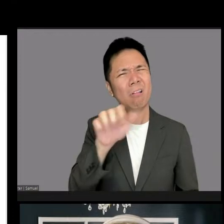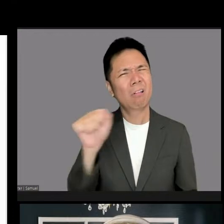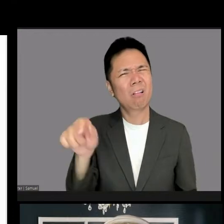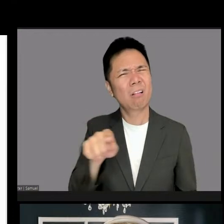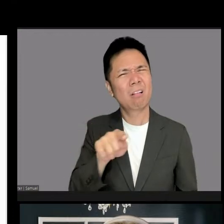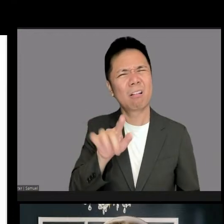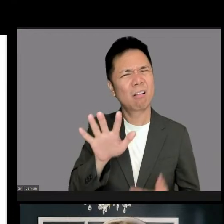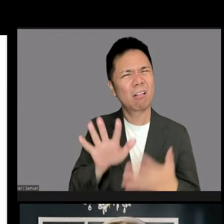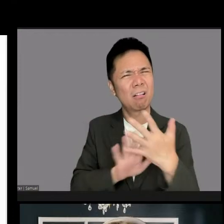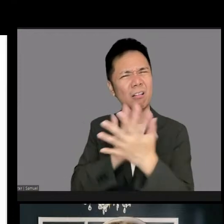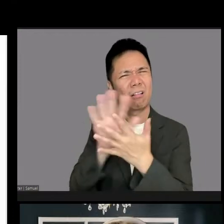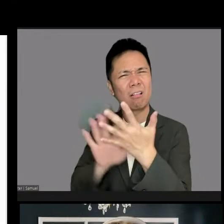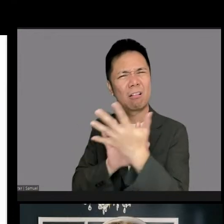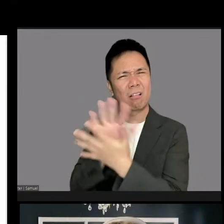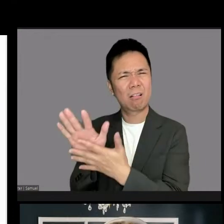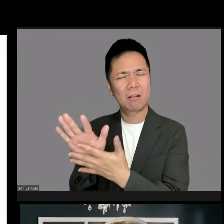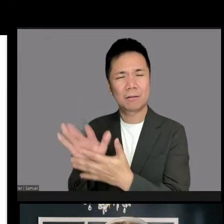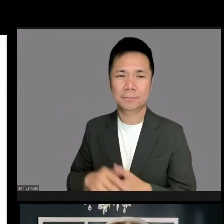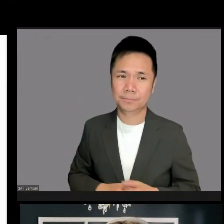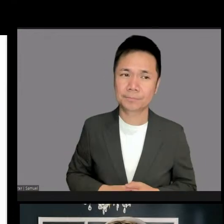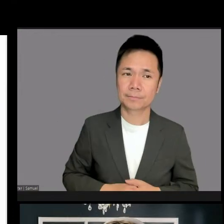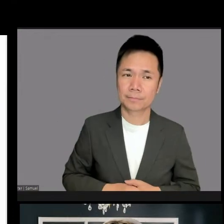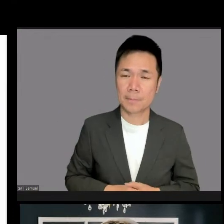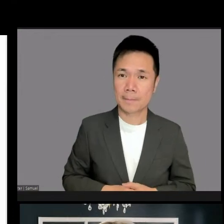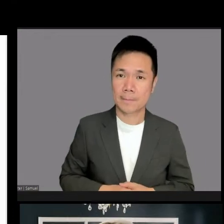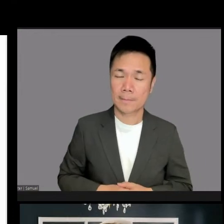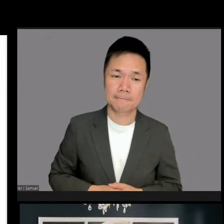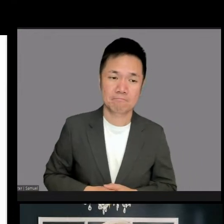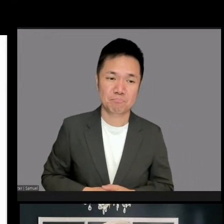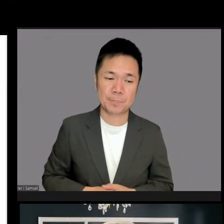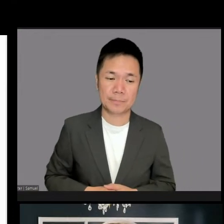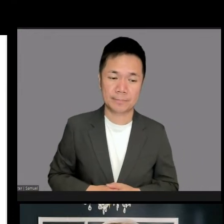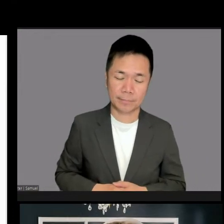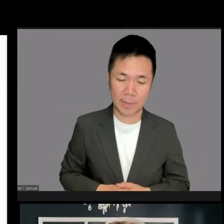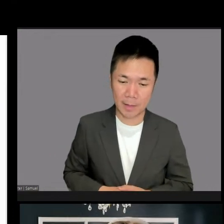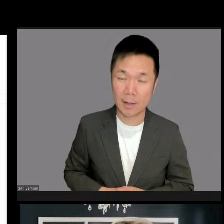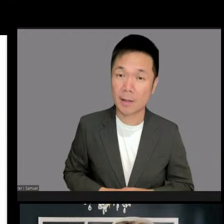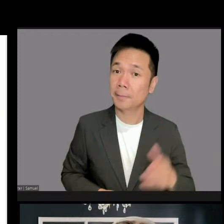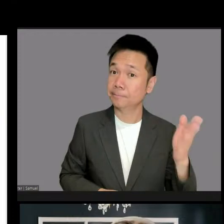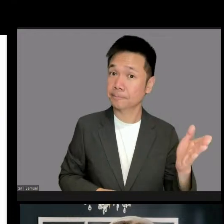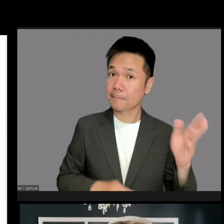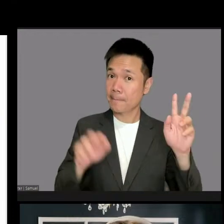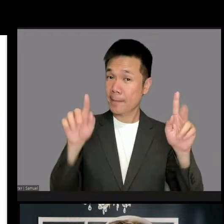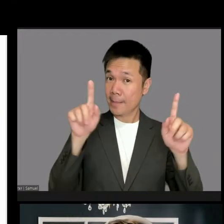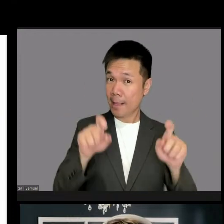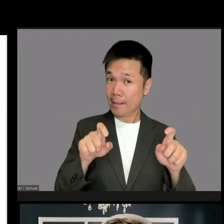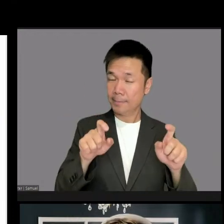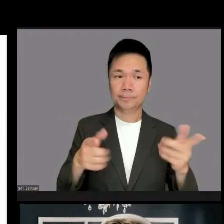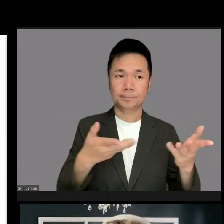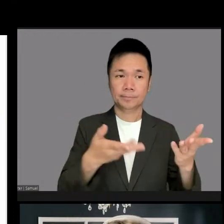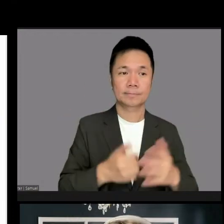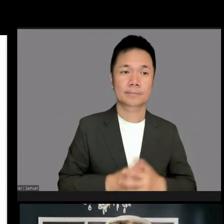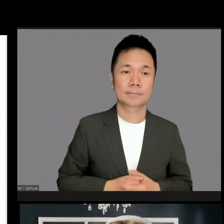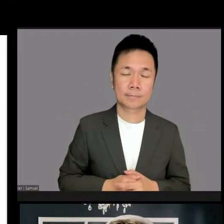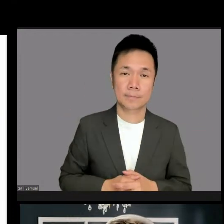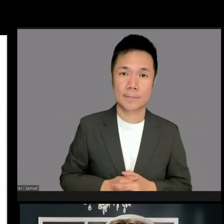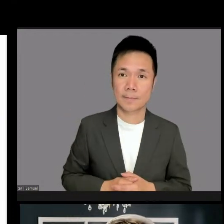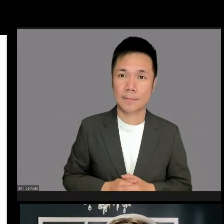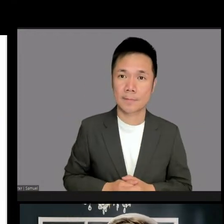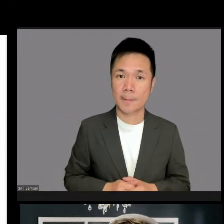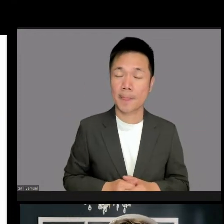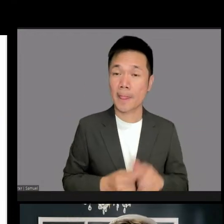convey. So what is manual testing? On the side here, there is an image